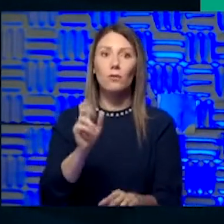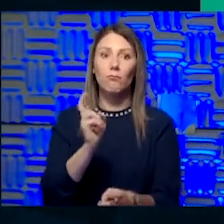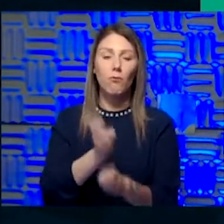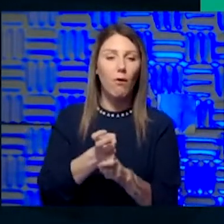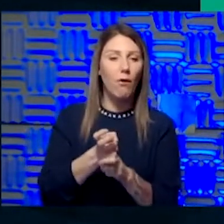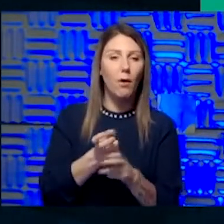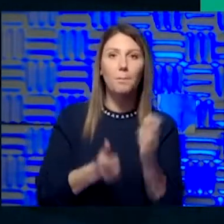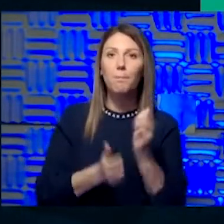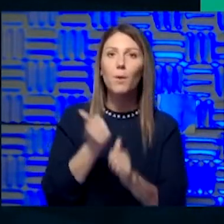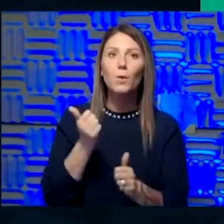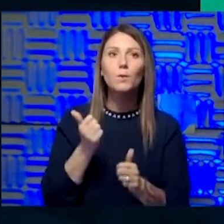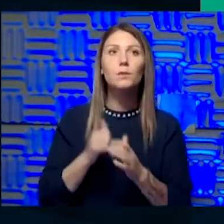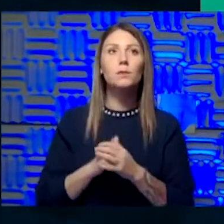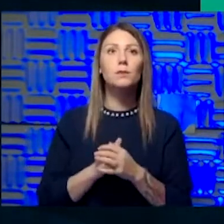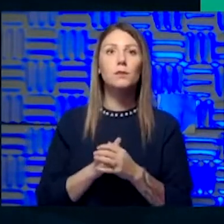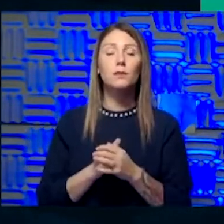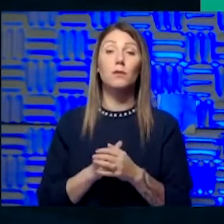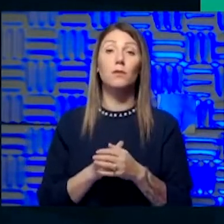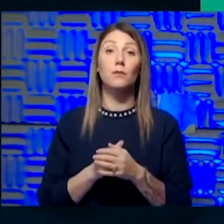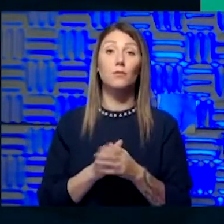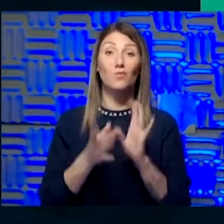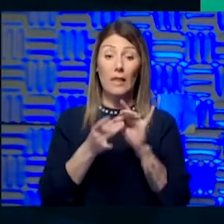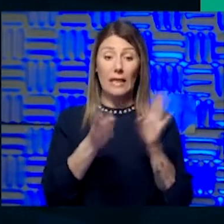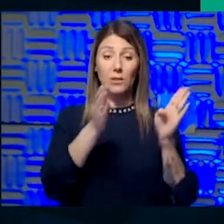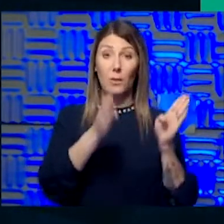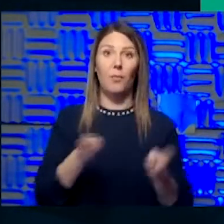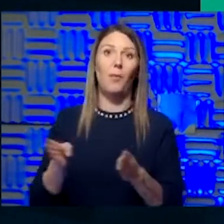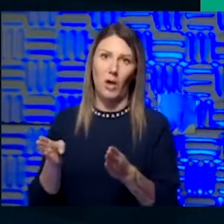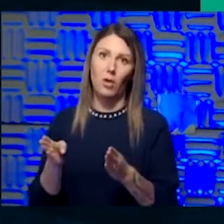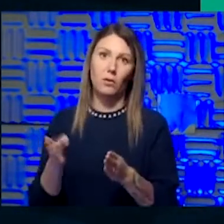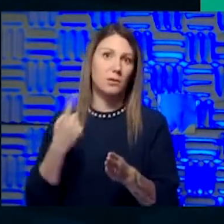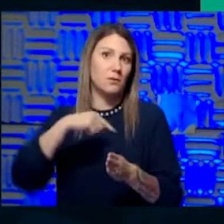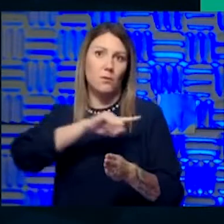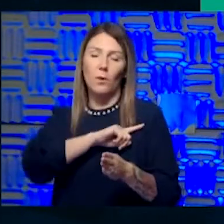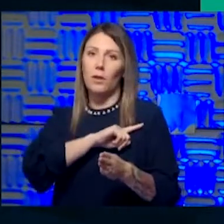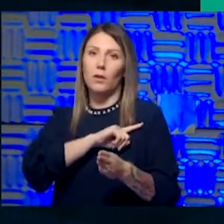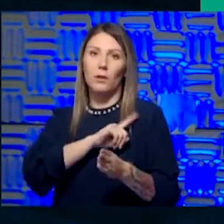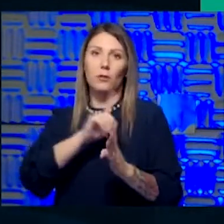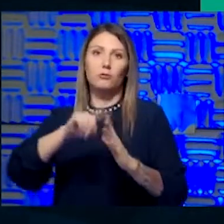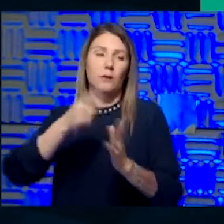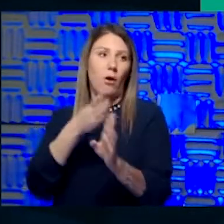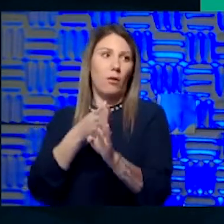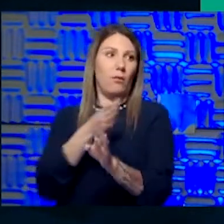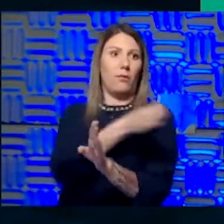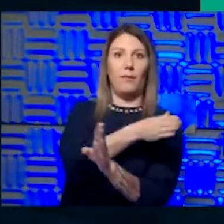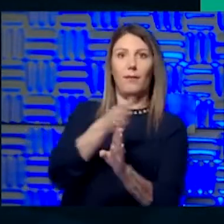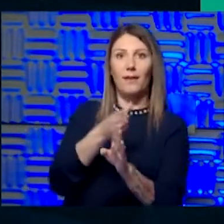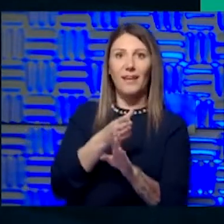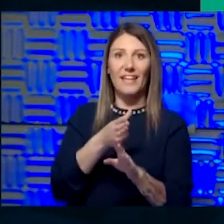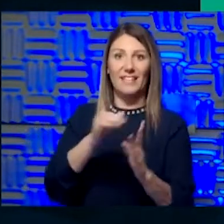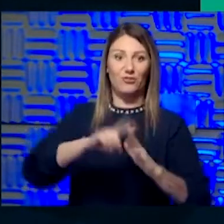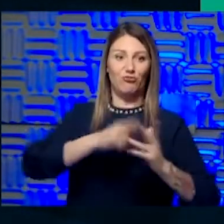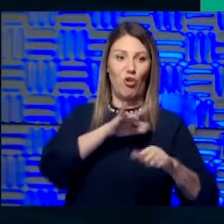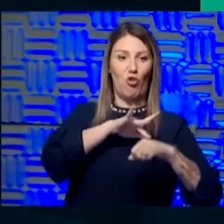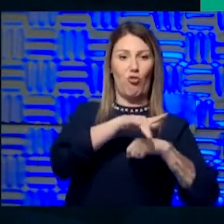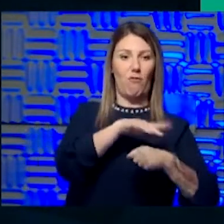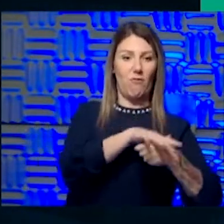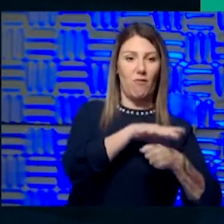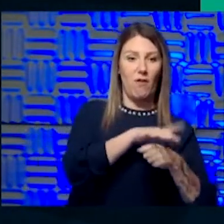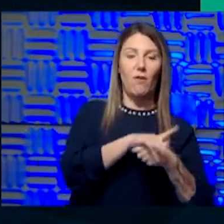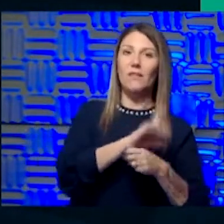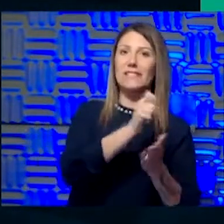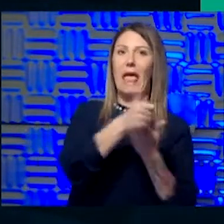mostly in our preparedness all along. The things that we started early enough seems to have helped quite a